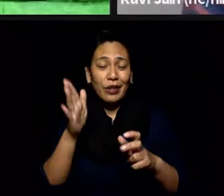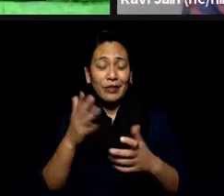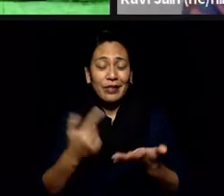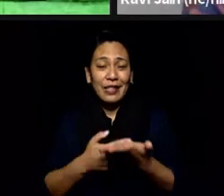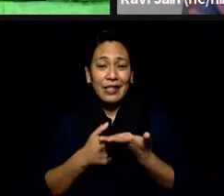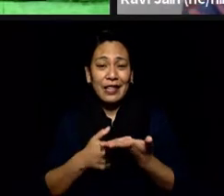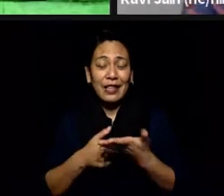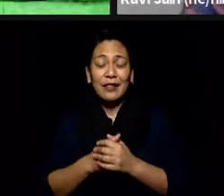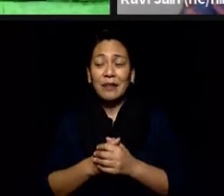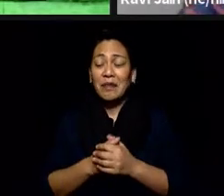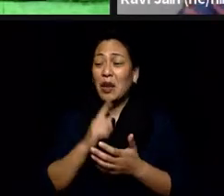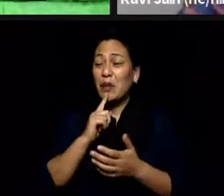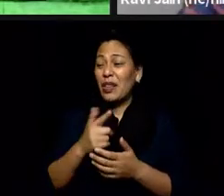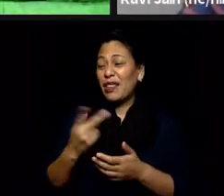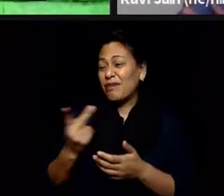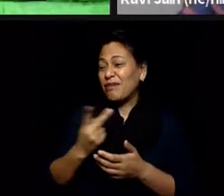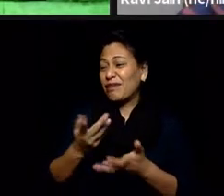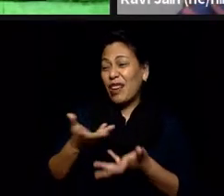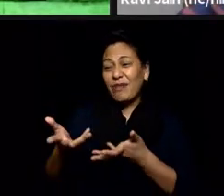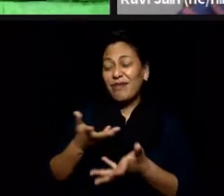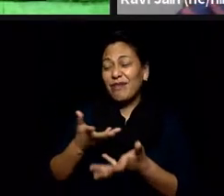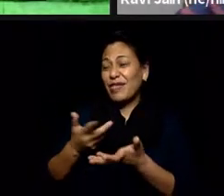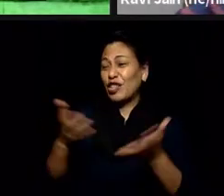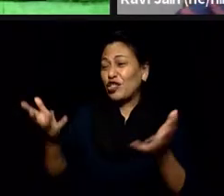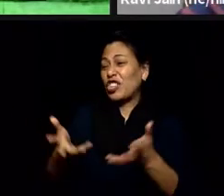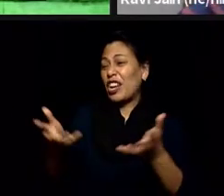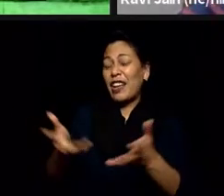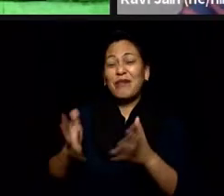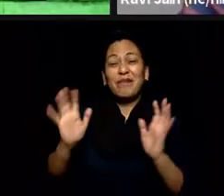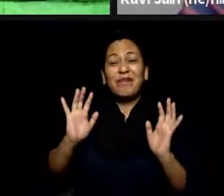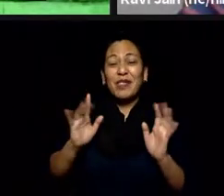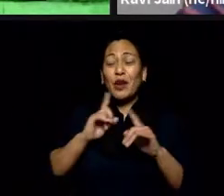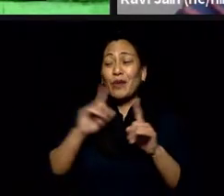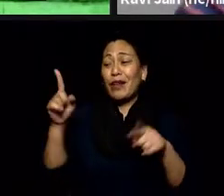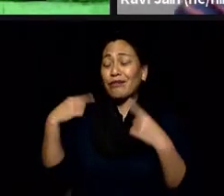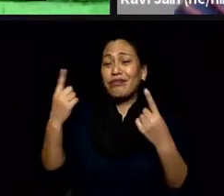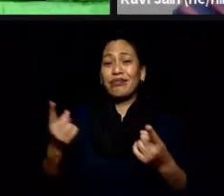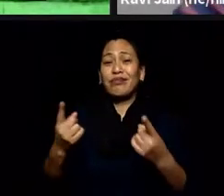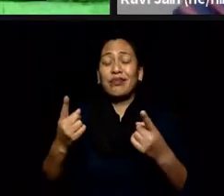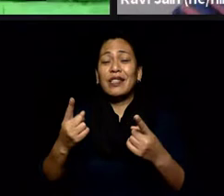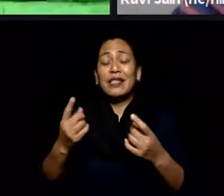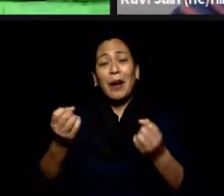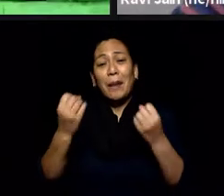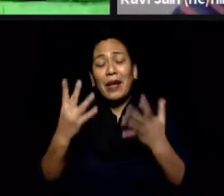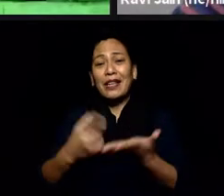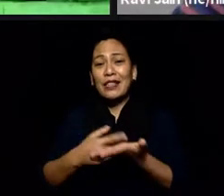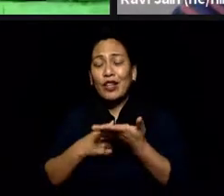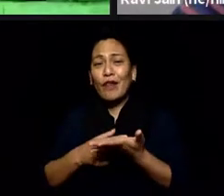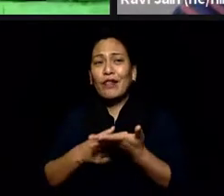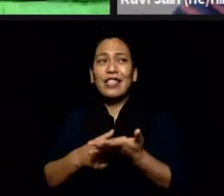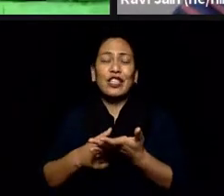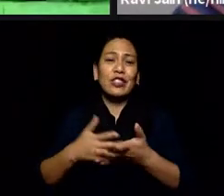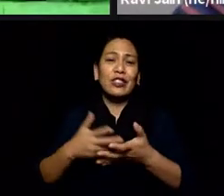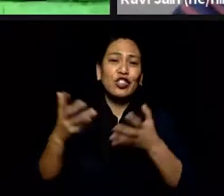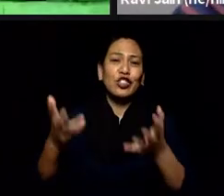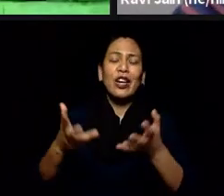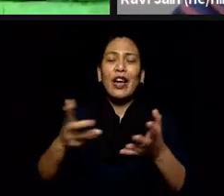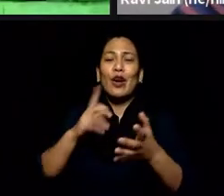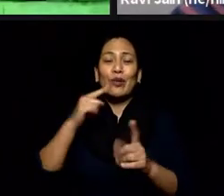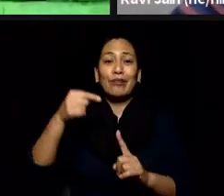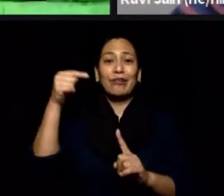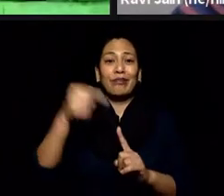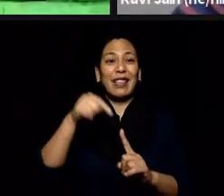And Sarah, I just love for us to talk. Like, I haven't seen you and spoken to you, and so many of our conversations have been about exactly